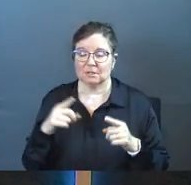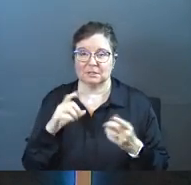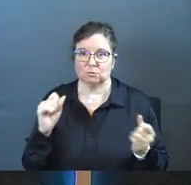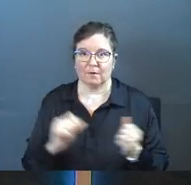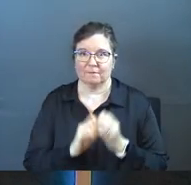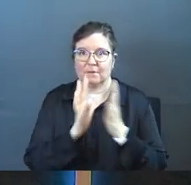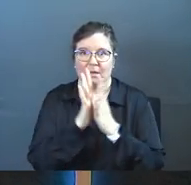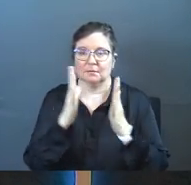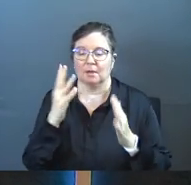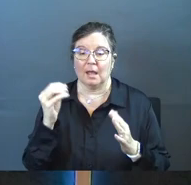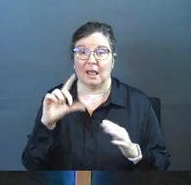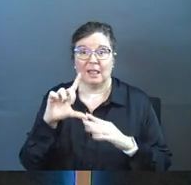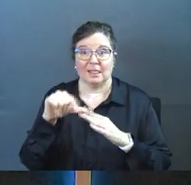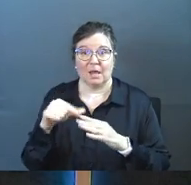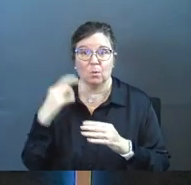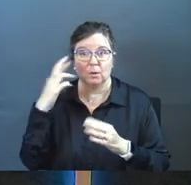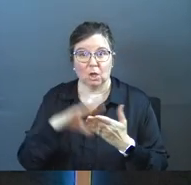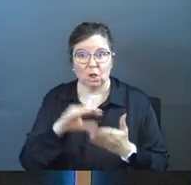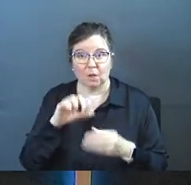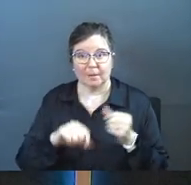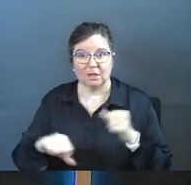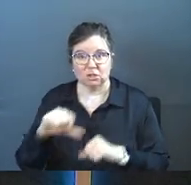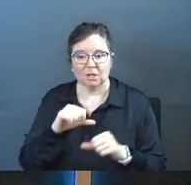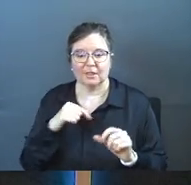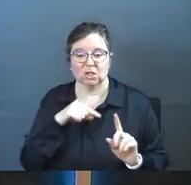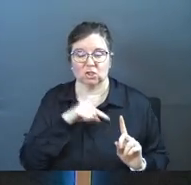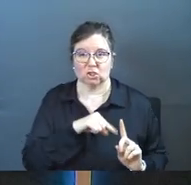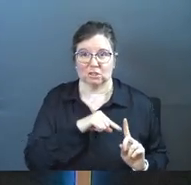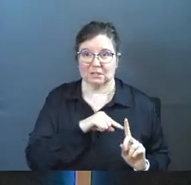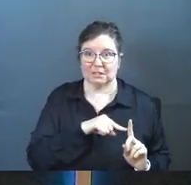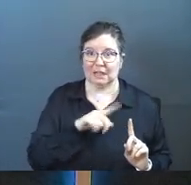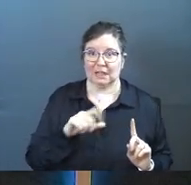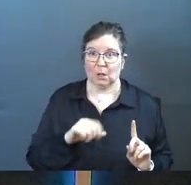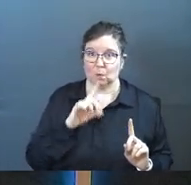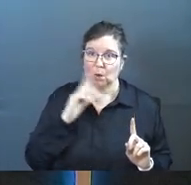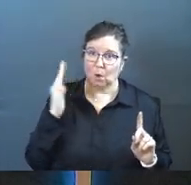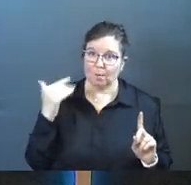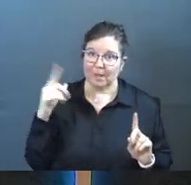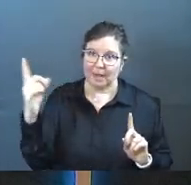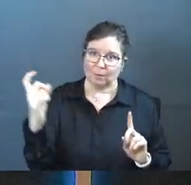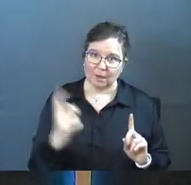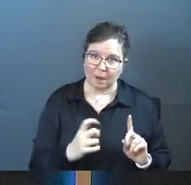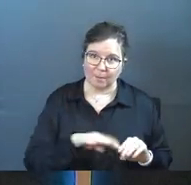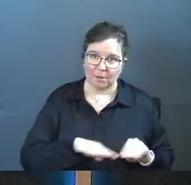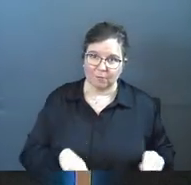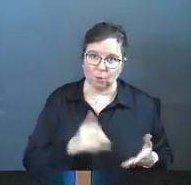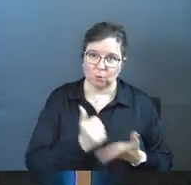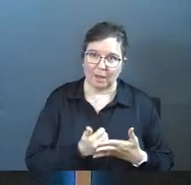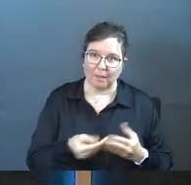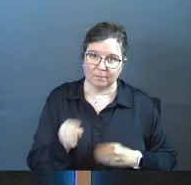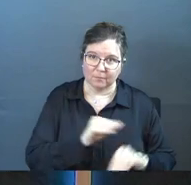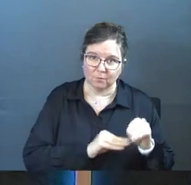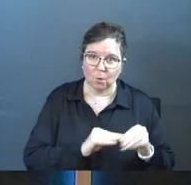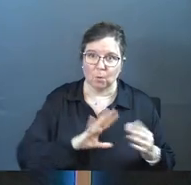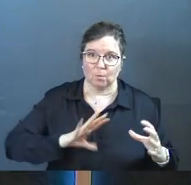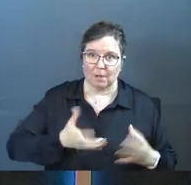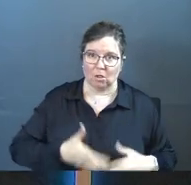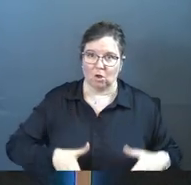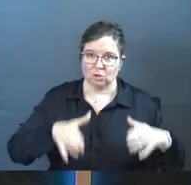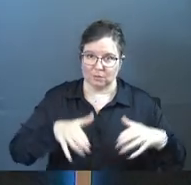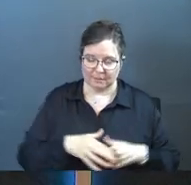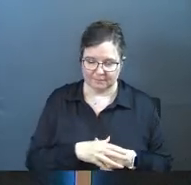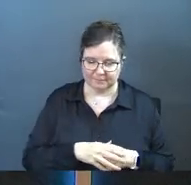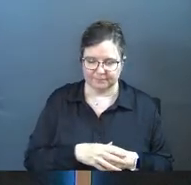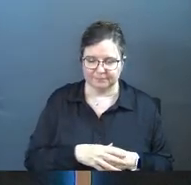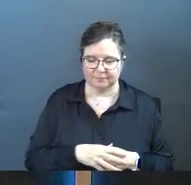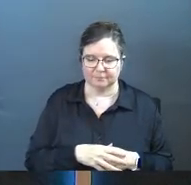into a fight, and later what we learned about each other is that she was really hoping that I would come down and help her with the basket of